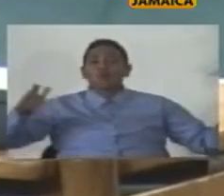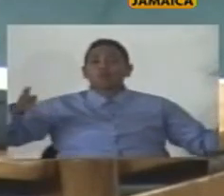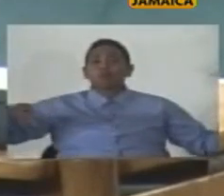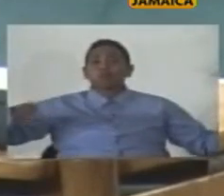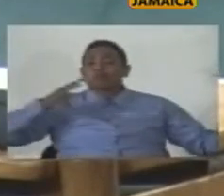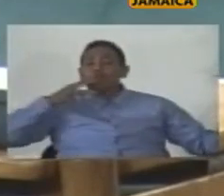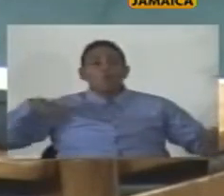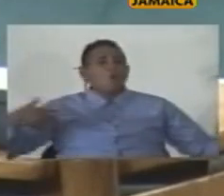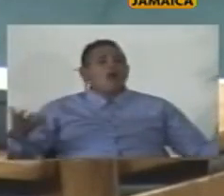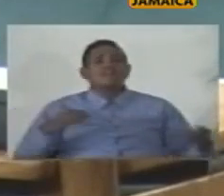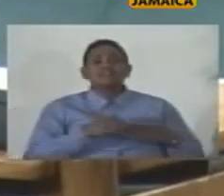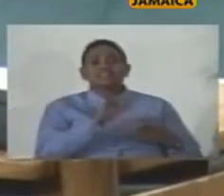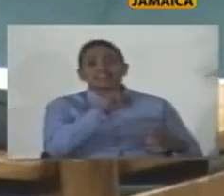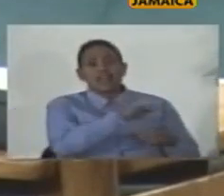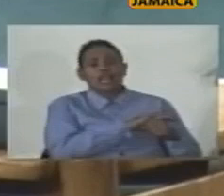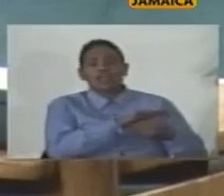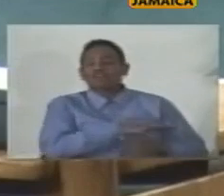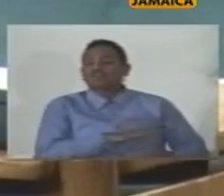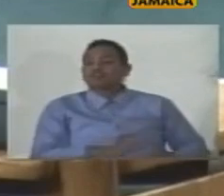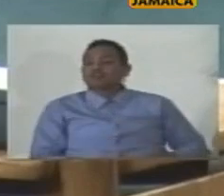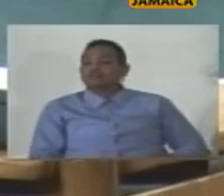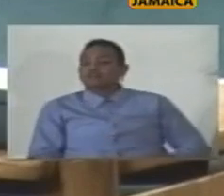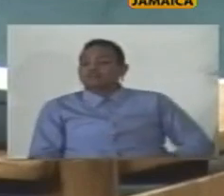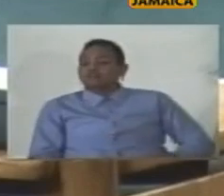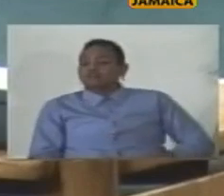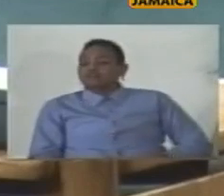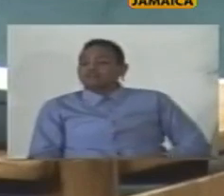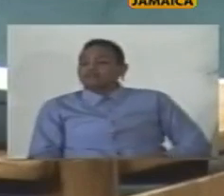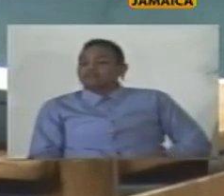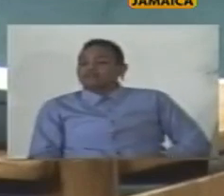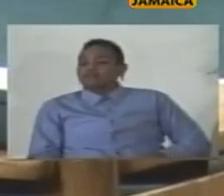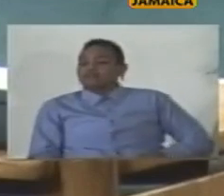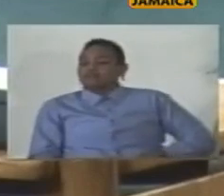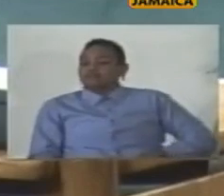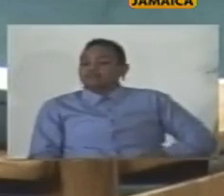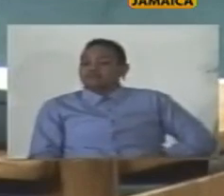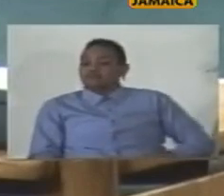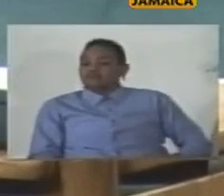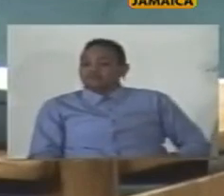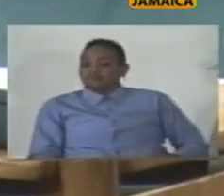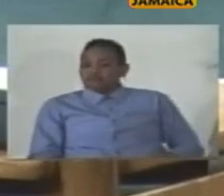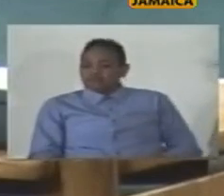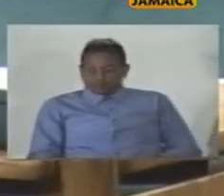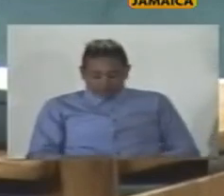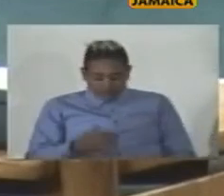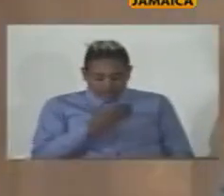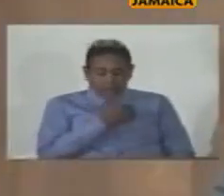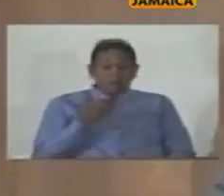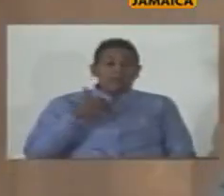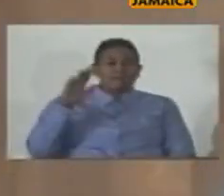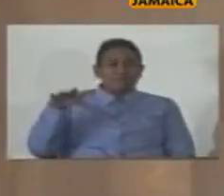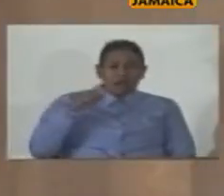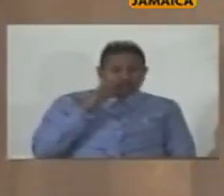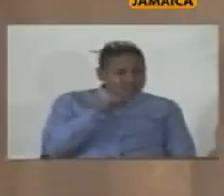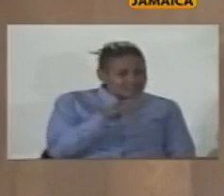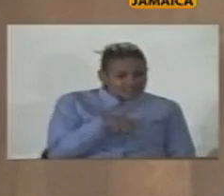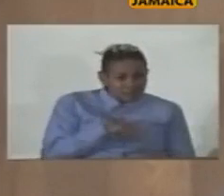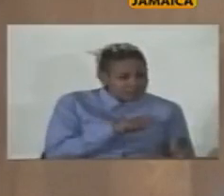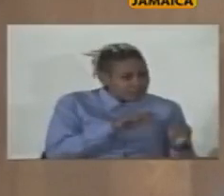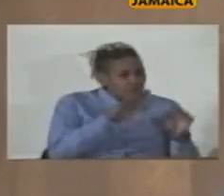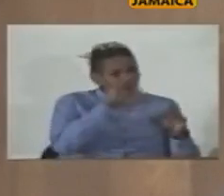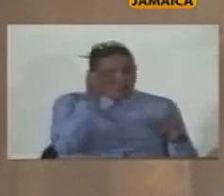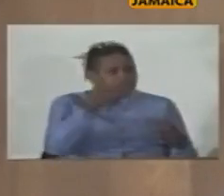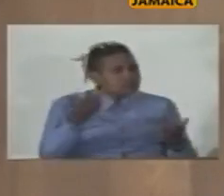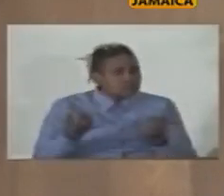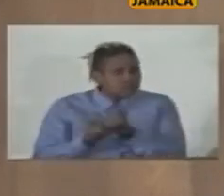in the mining areas. As a Member of Parliament, I continue to meet with the bauxite mining companies to seek assistance.